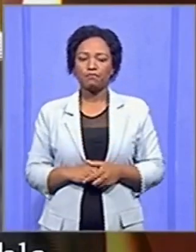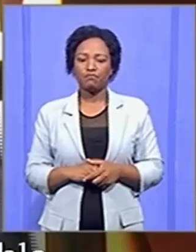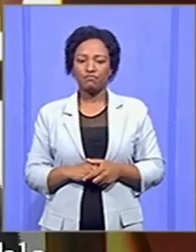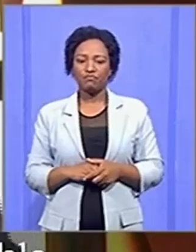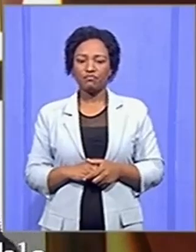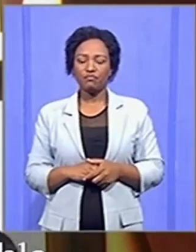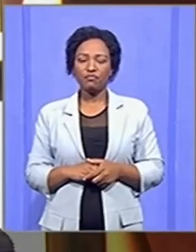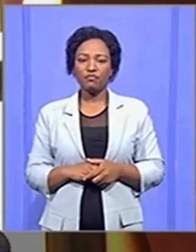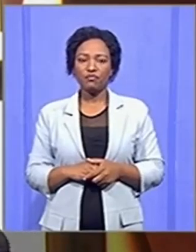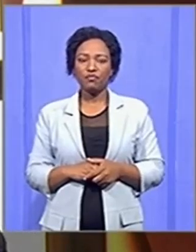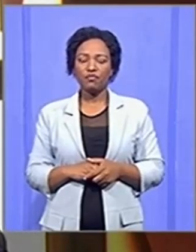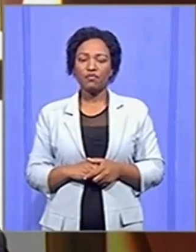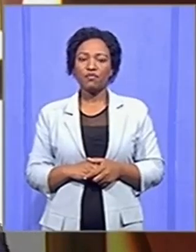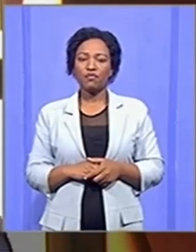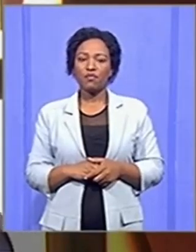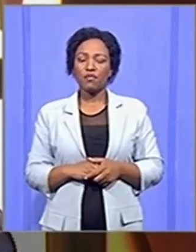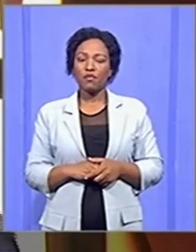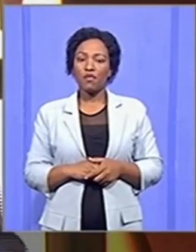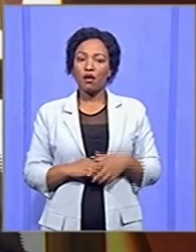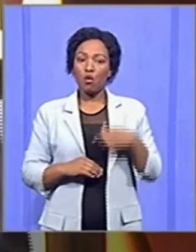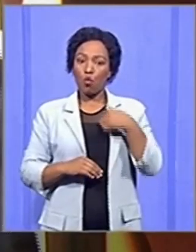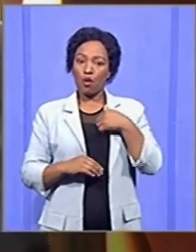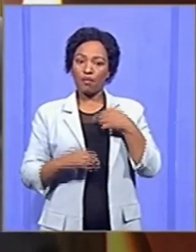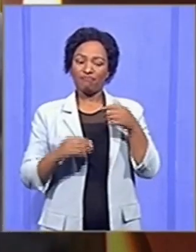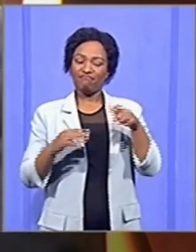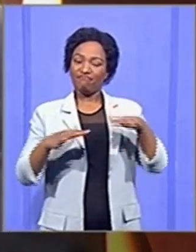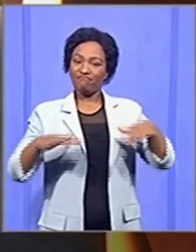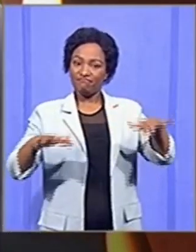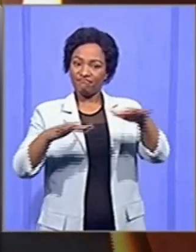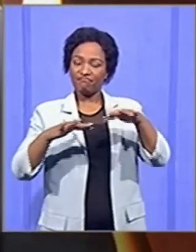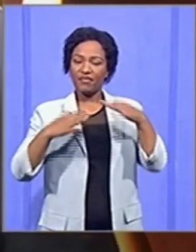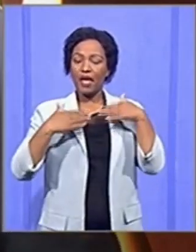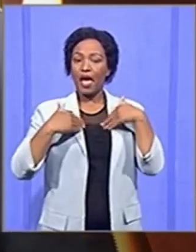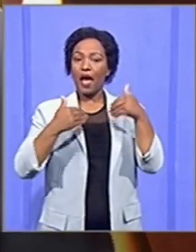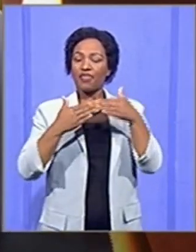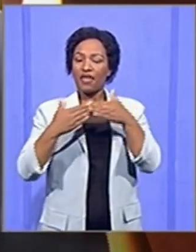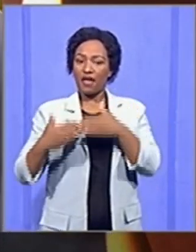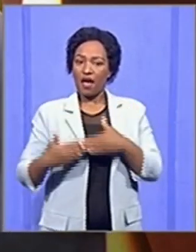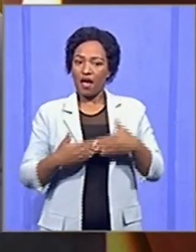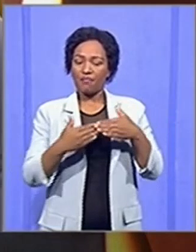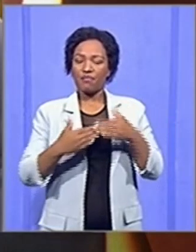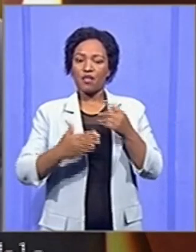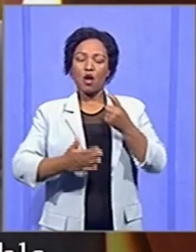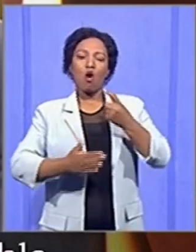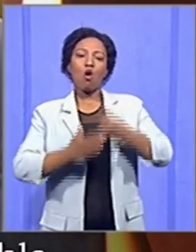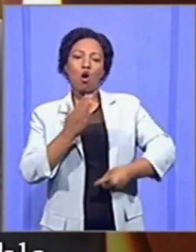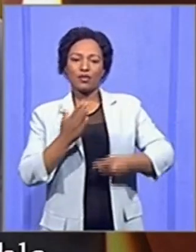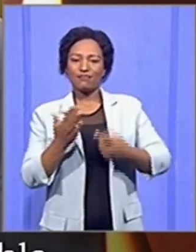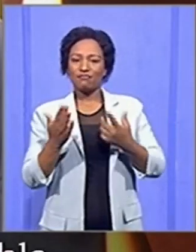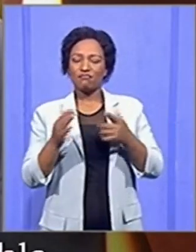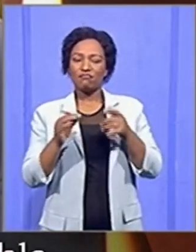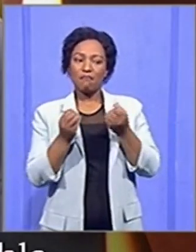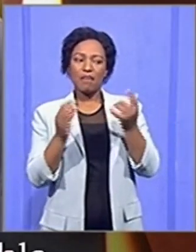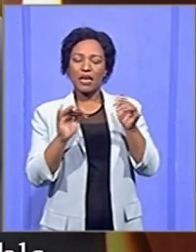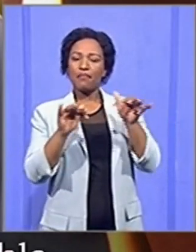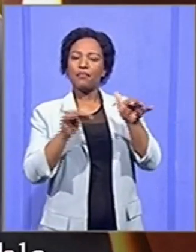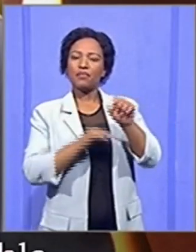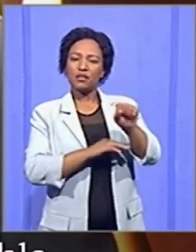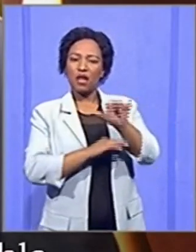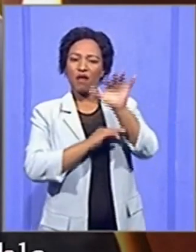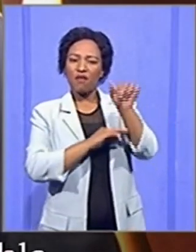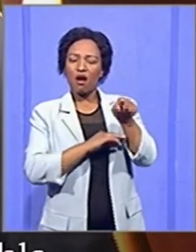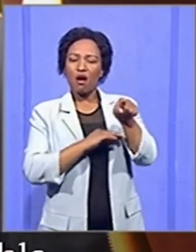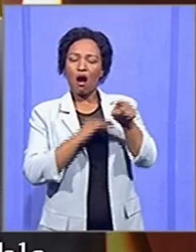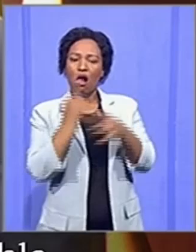Within our context, historically, healthcare costs have unfairly burdened most vulnerable members of our